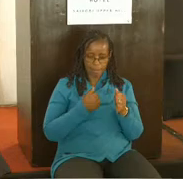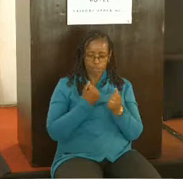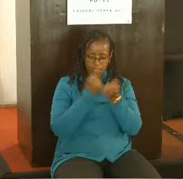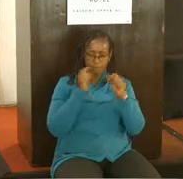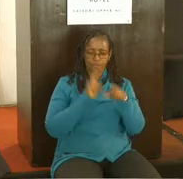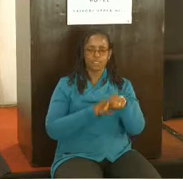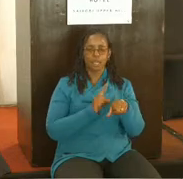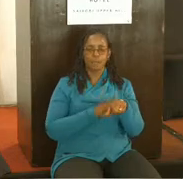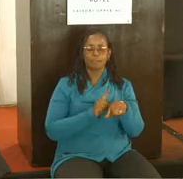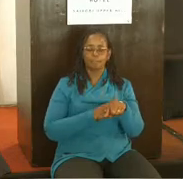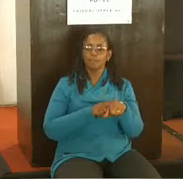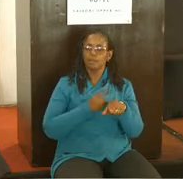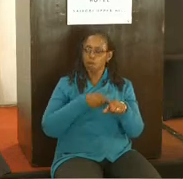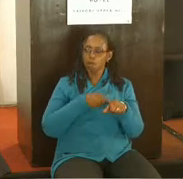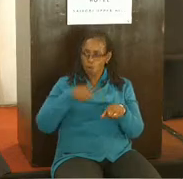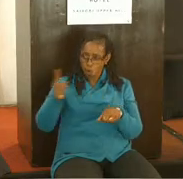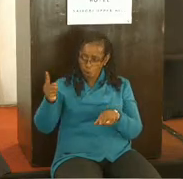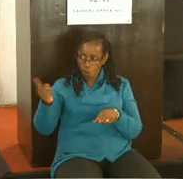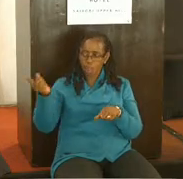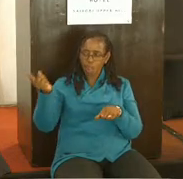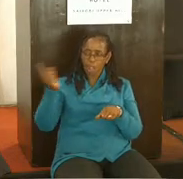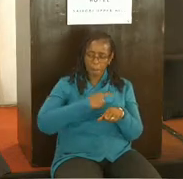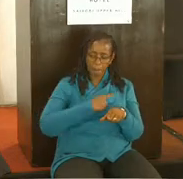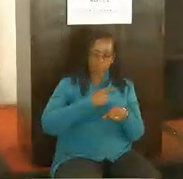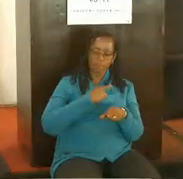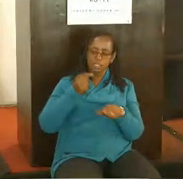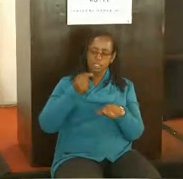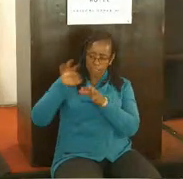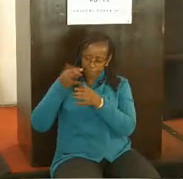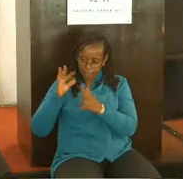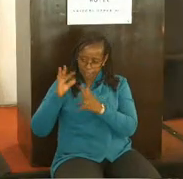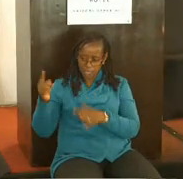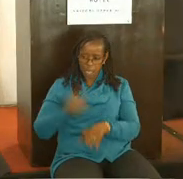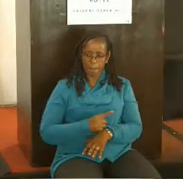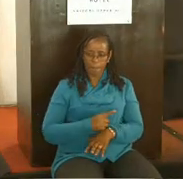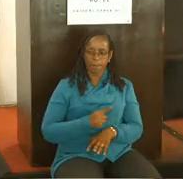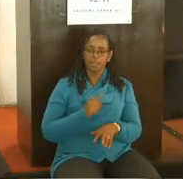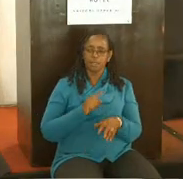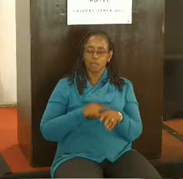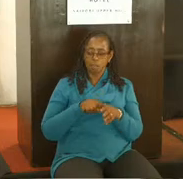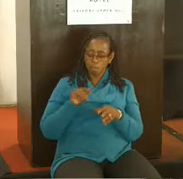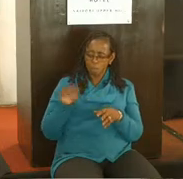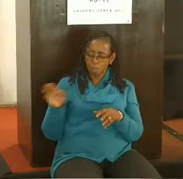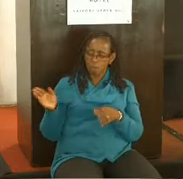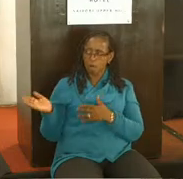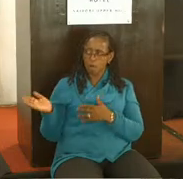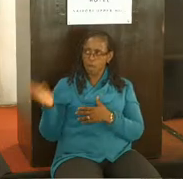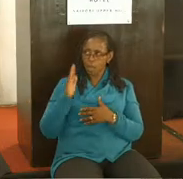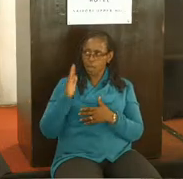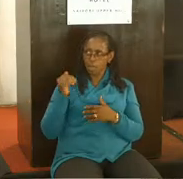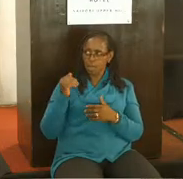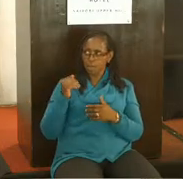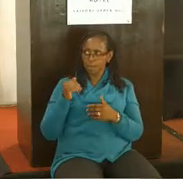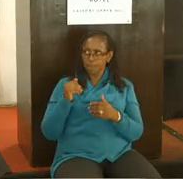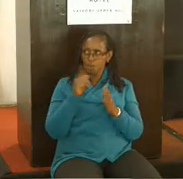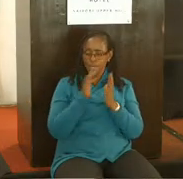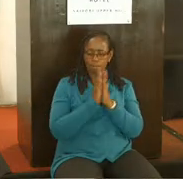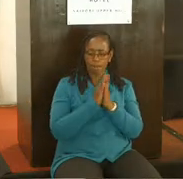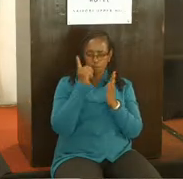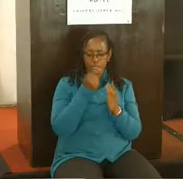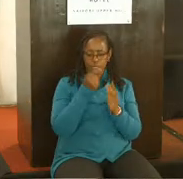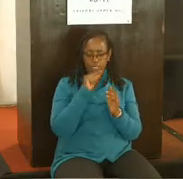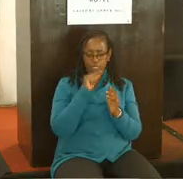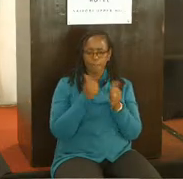regain the time so let's just go out and have tea um during the morning I don't remember us praying 40